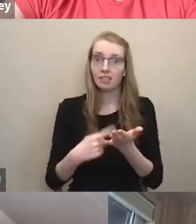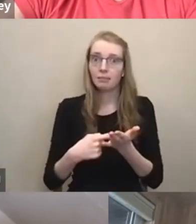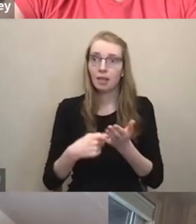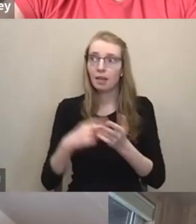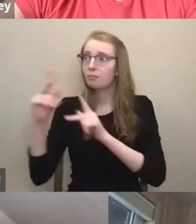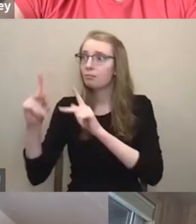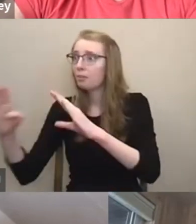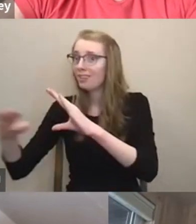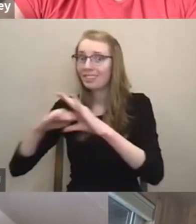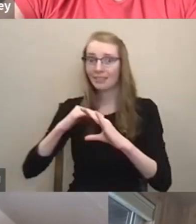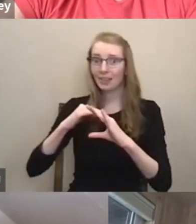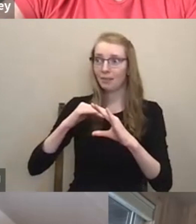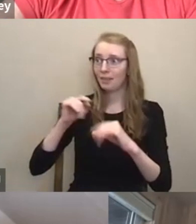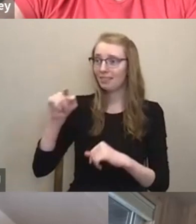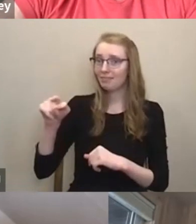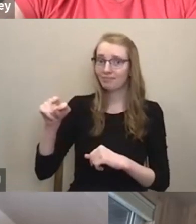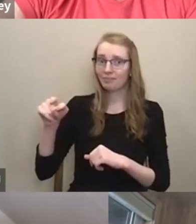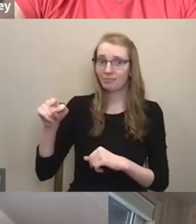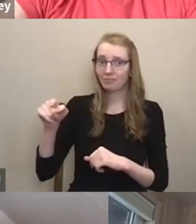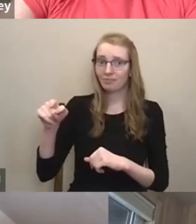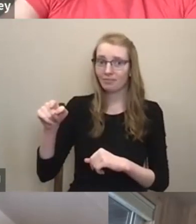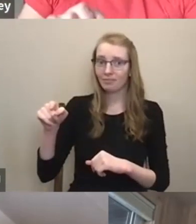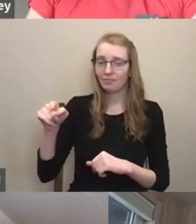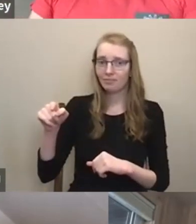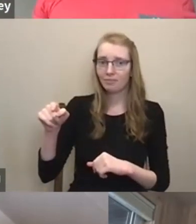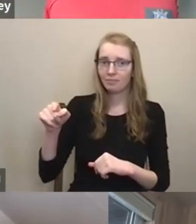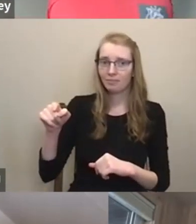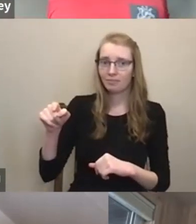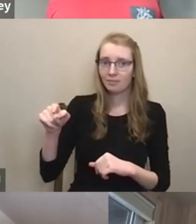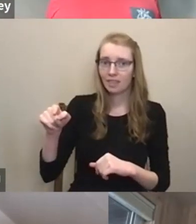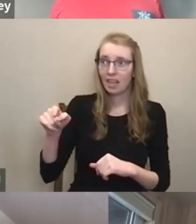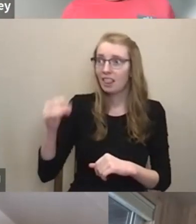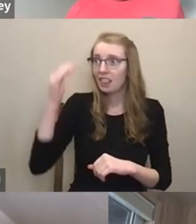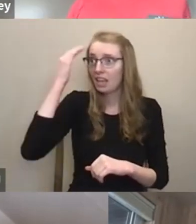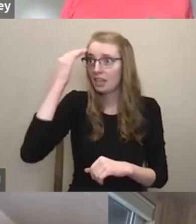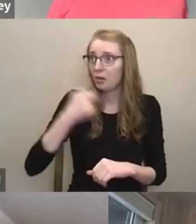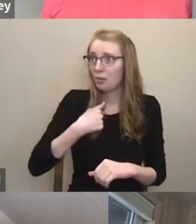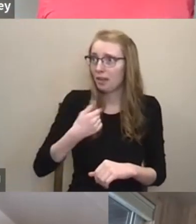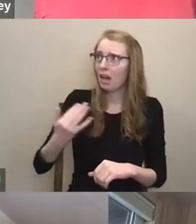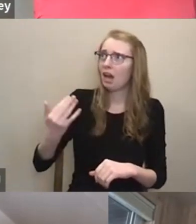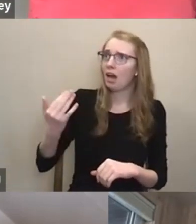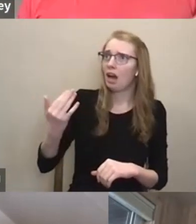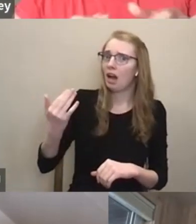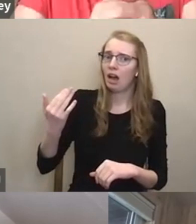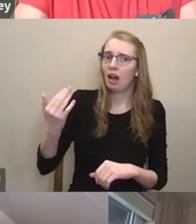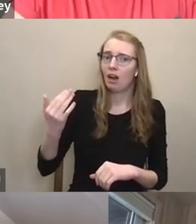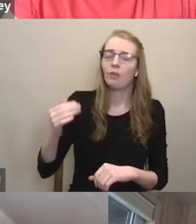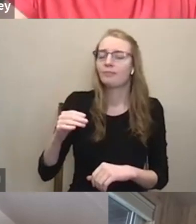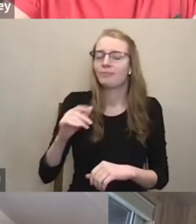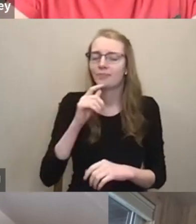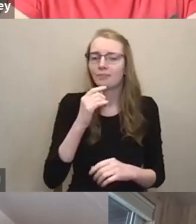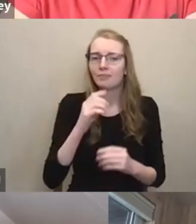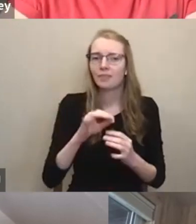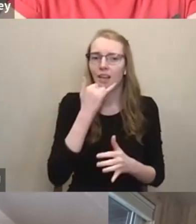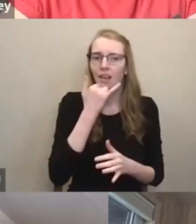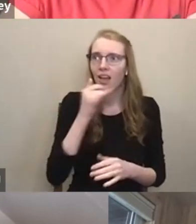that 20-year-old Heather, who was, in theater school, would have had kittens over. The fact that they